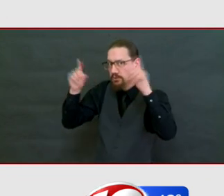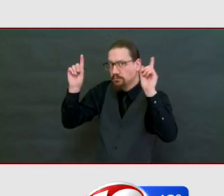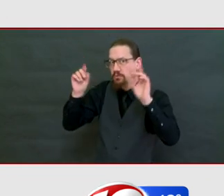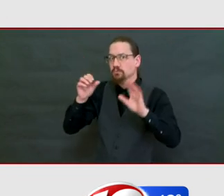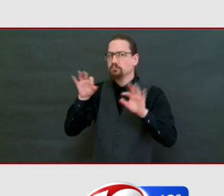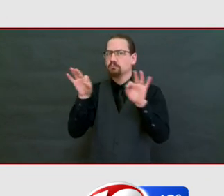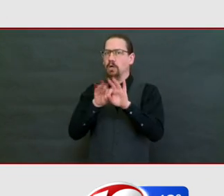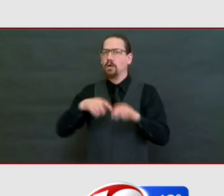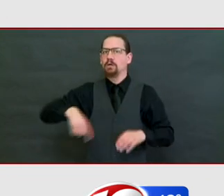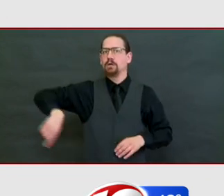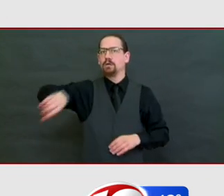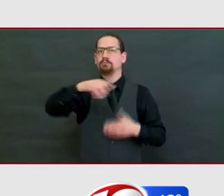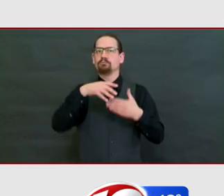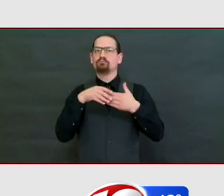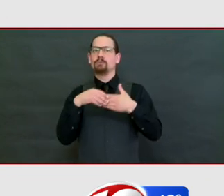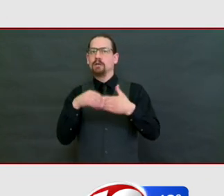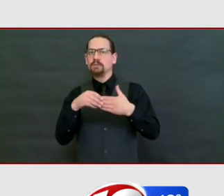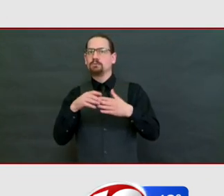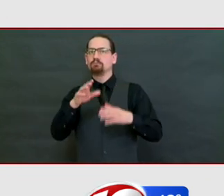May 9th, everybody goes to work.